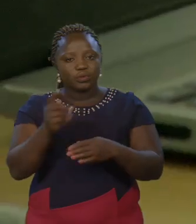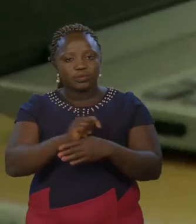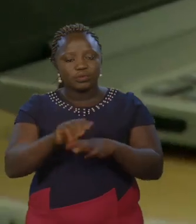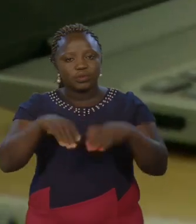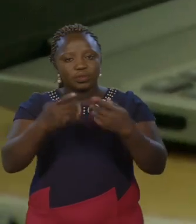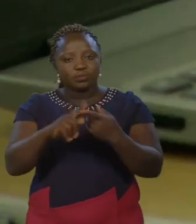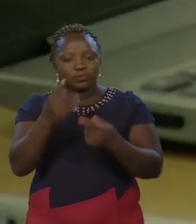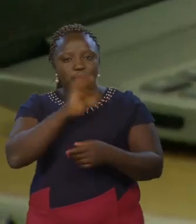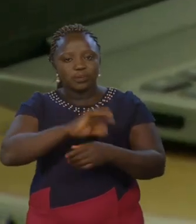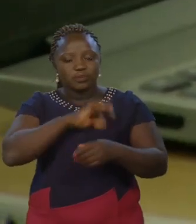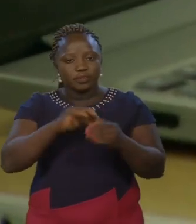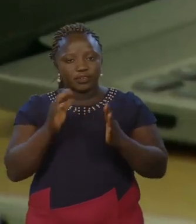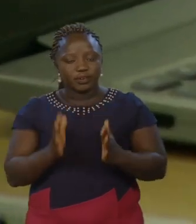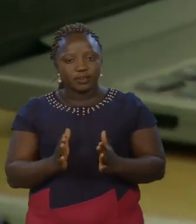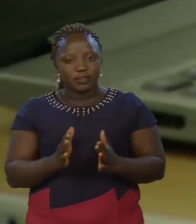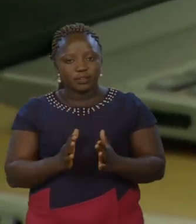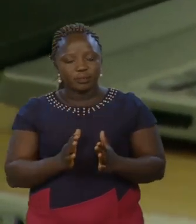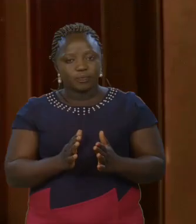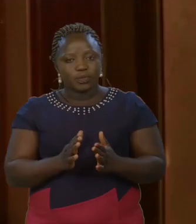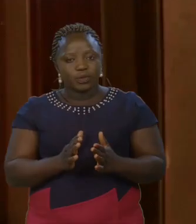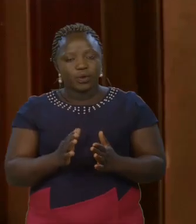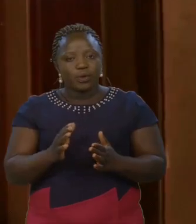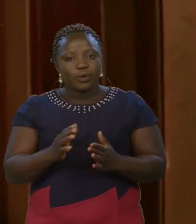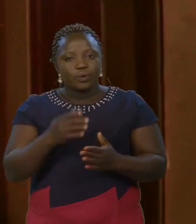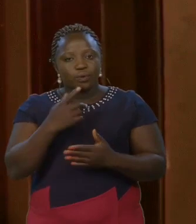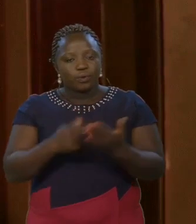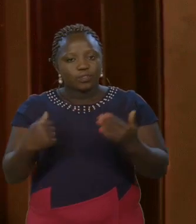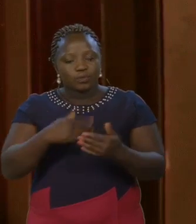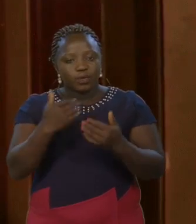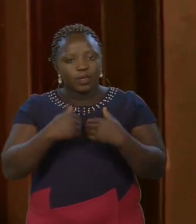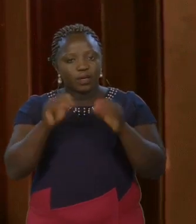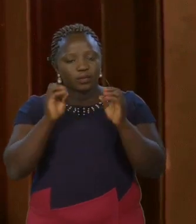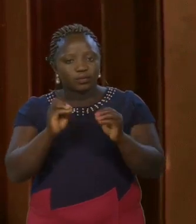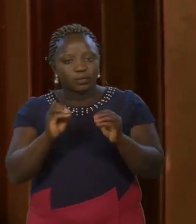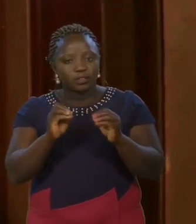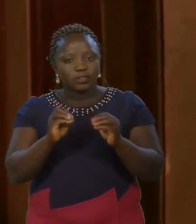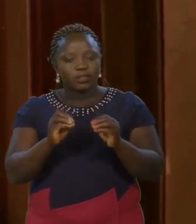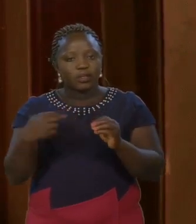training given to the beneficiaries. Web development is big, and